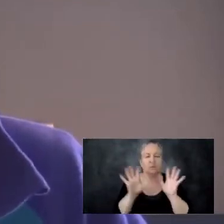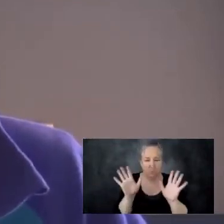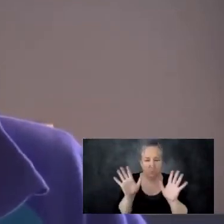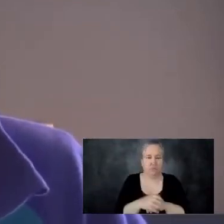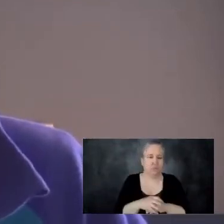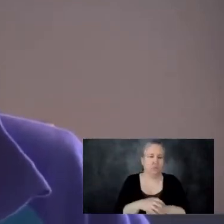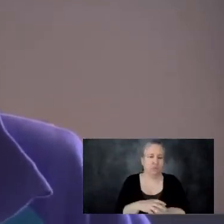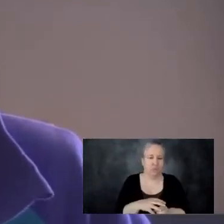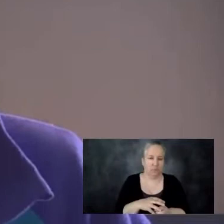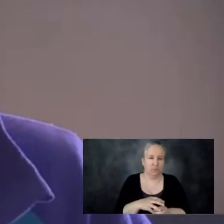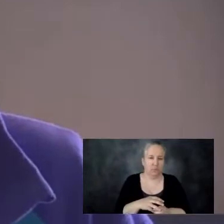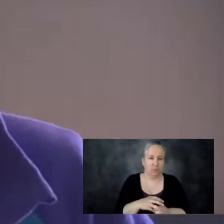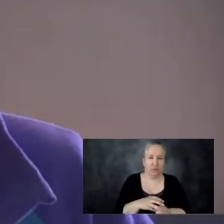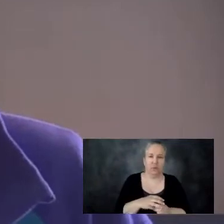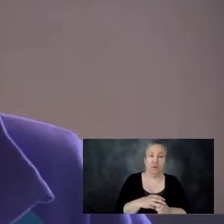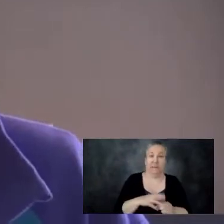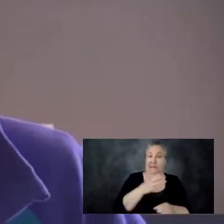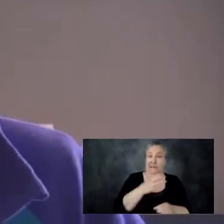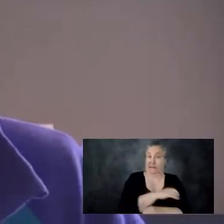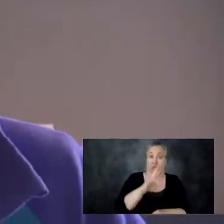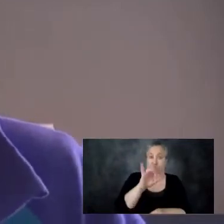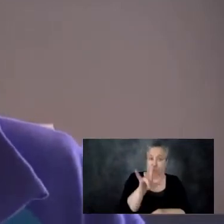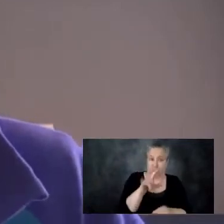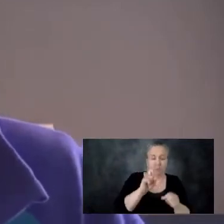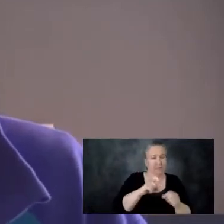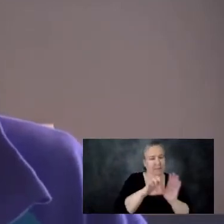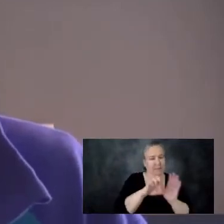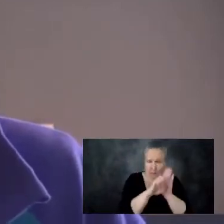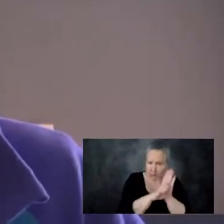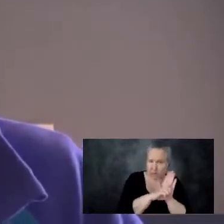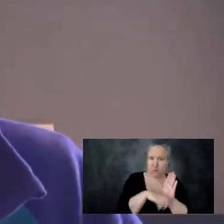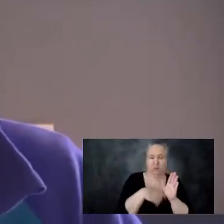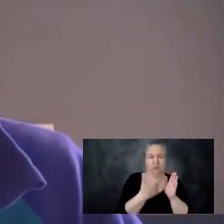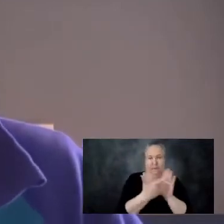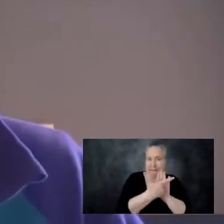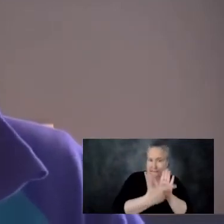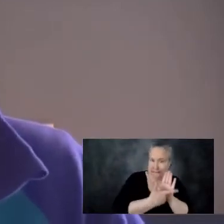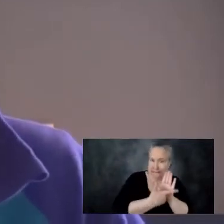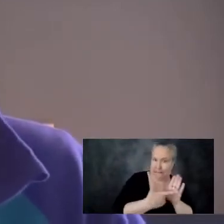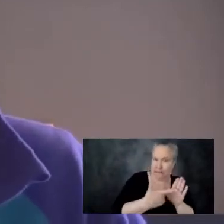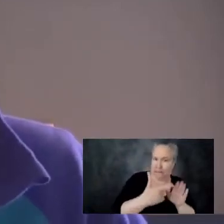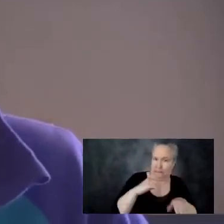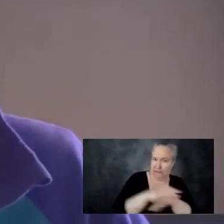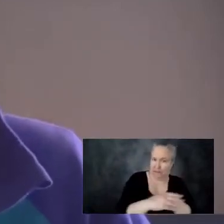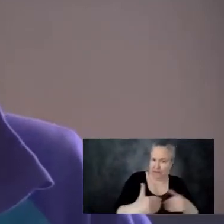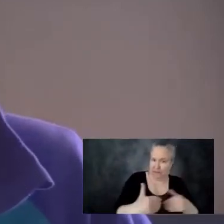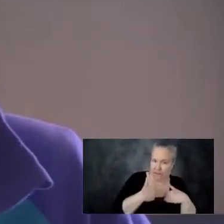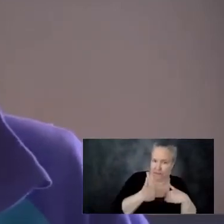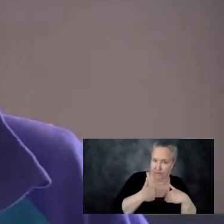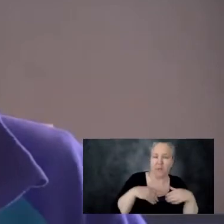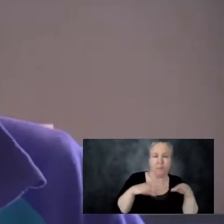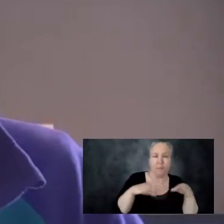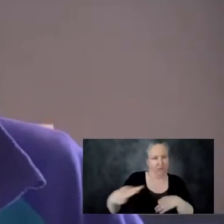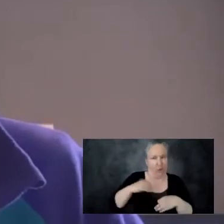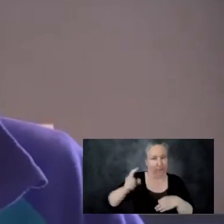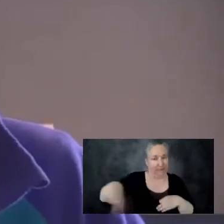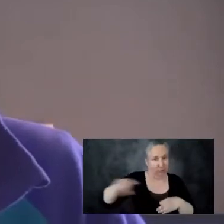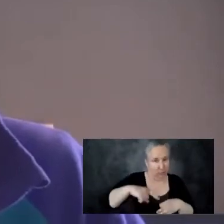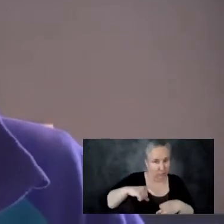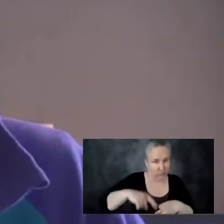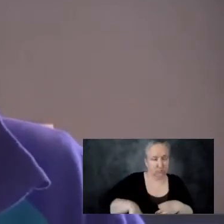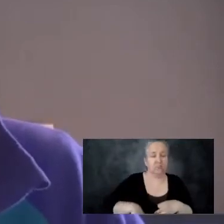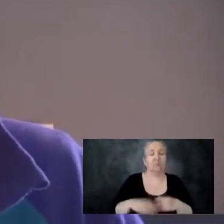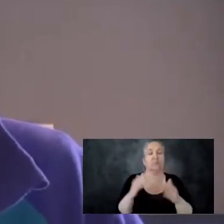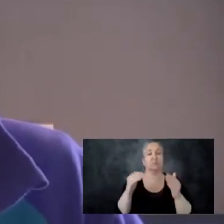and has huge ramifications. So they're voluntary. Besides studying treatments, some of these